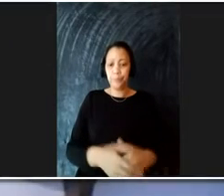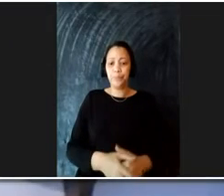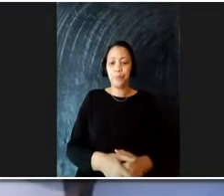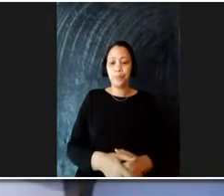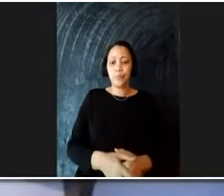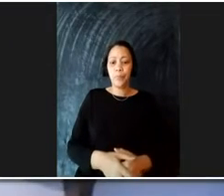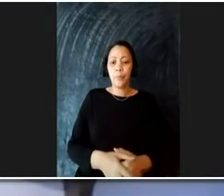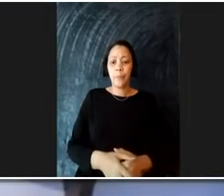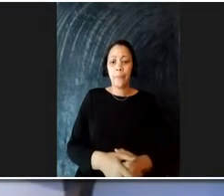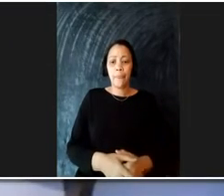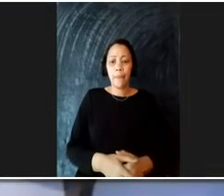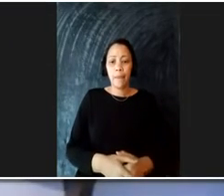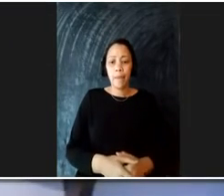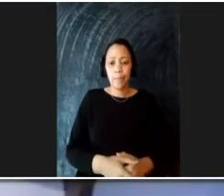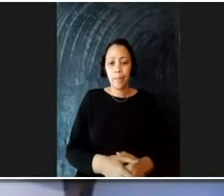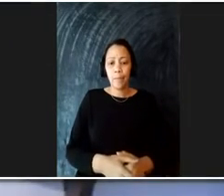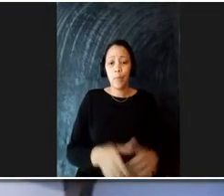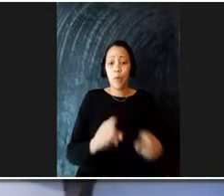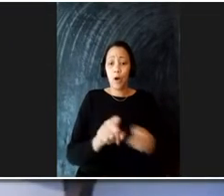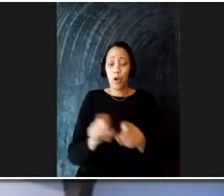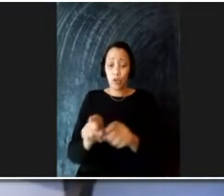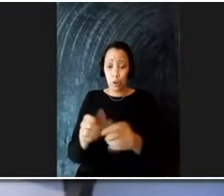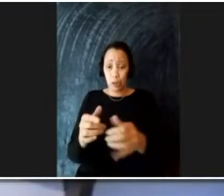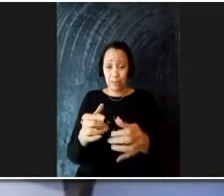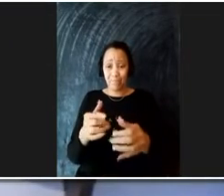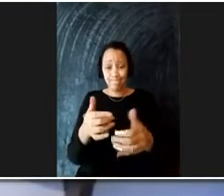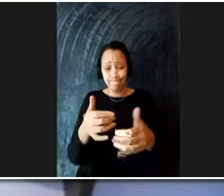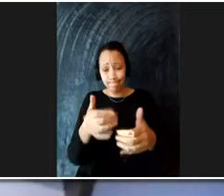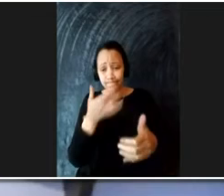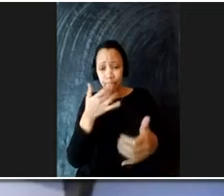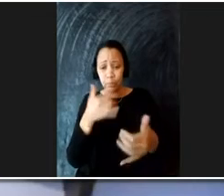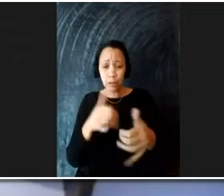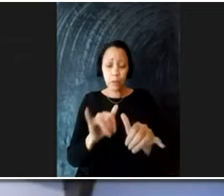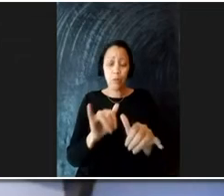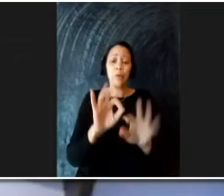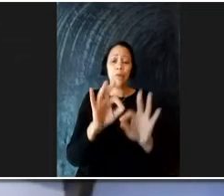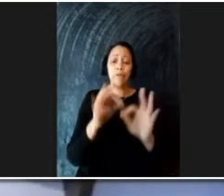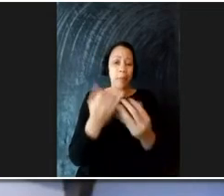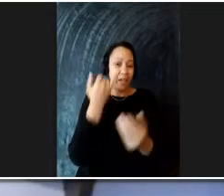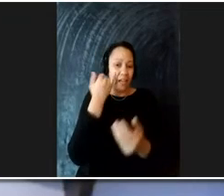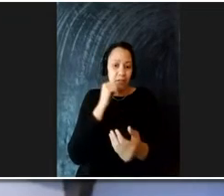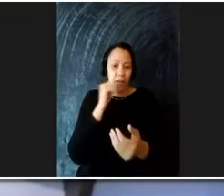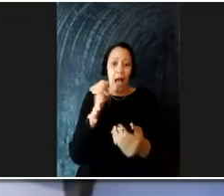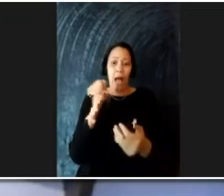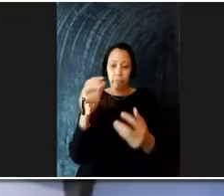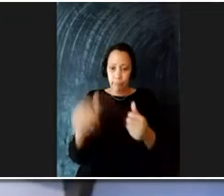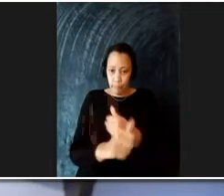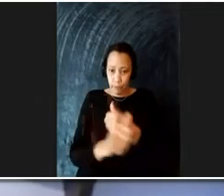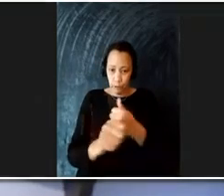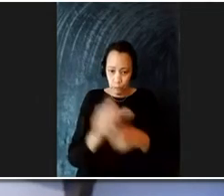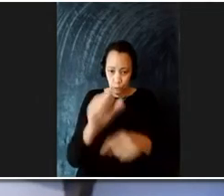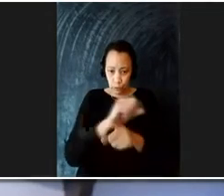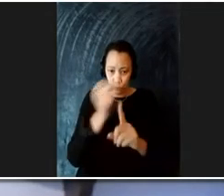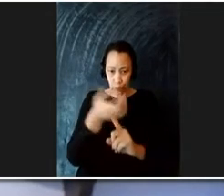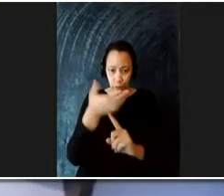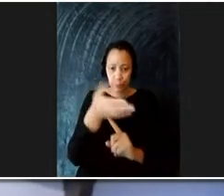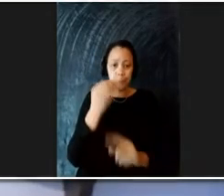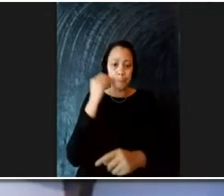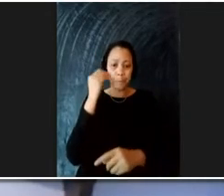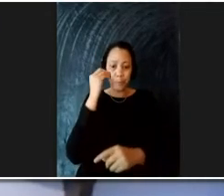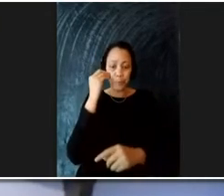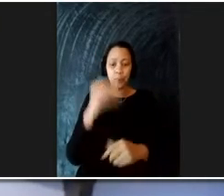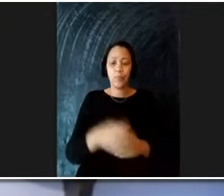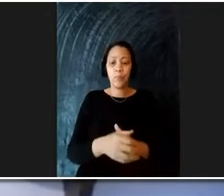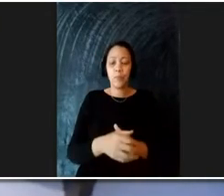for for for the virus um and while shelter beds are still available as Mr Fields just mentioned they're still